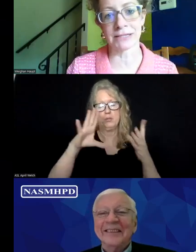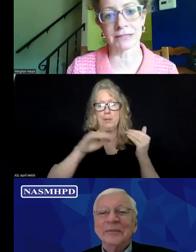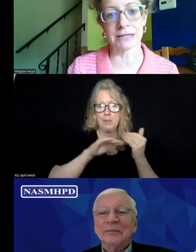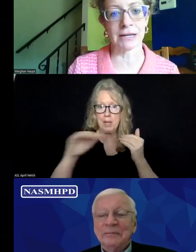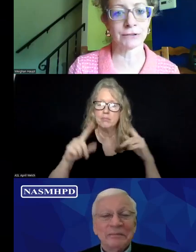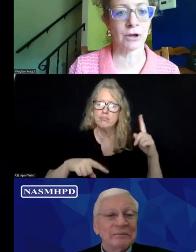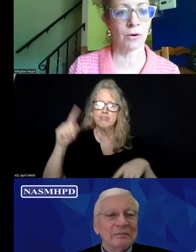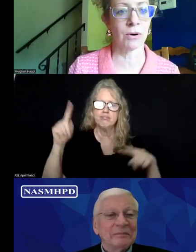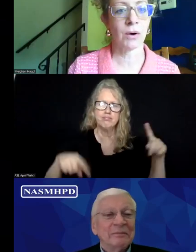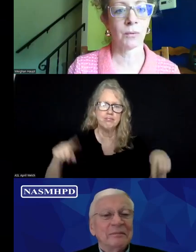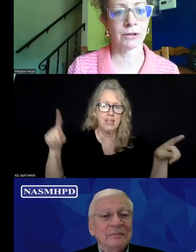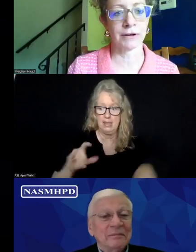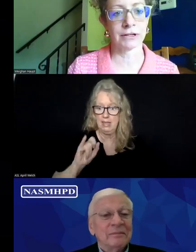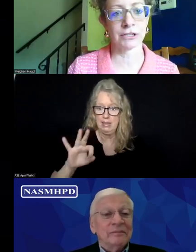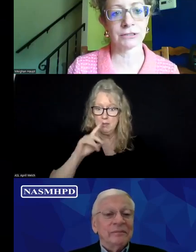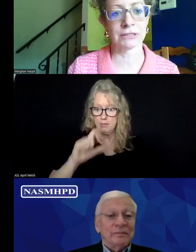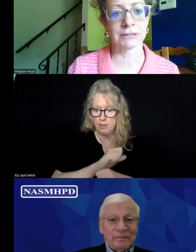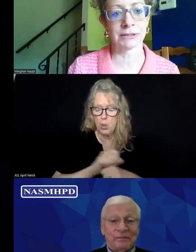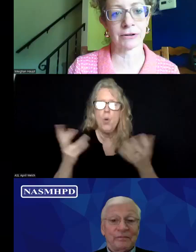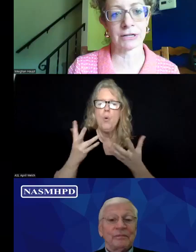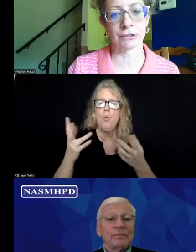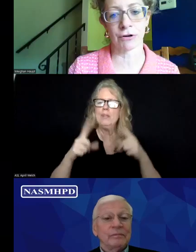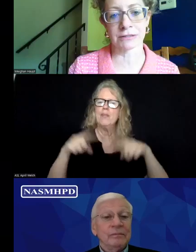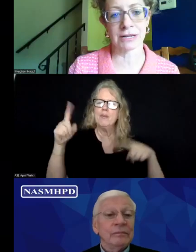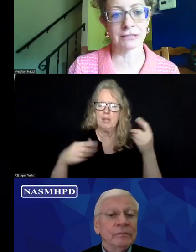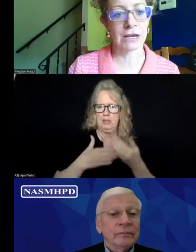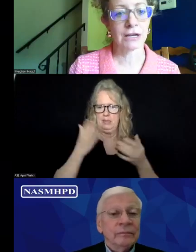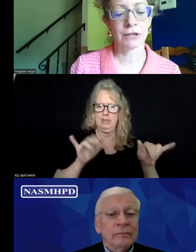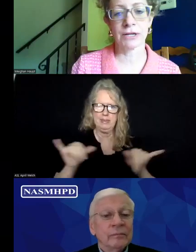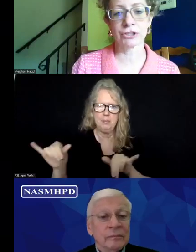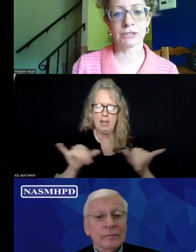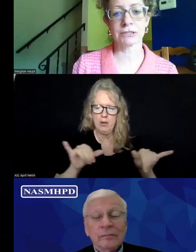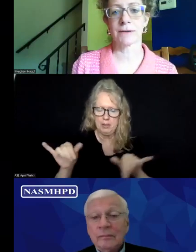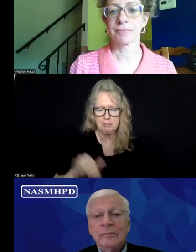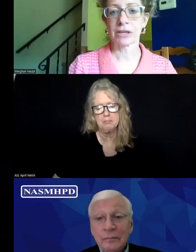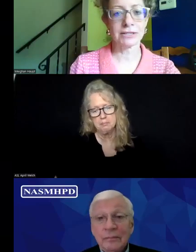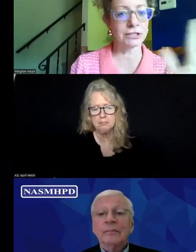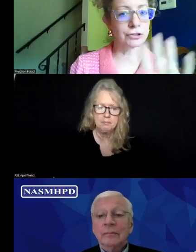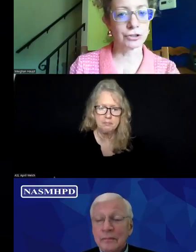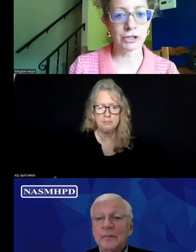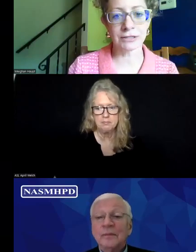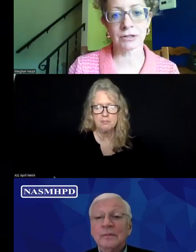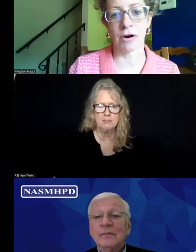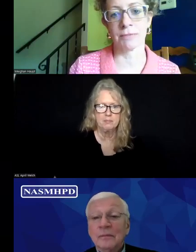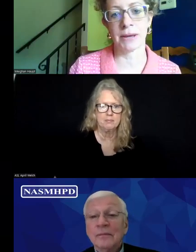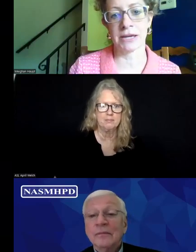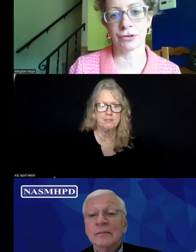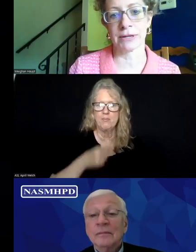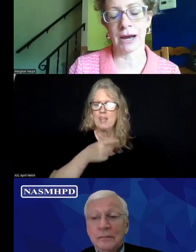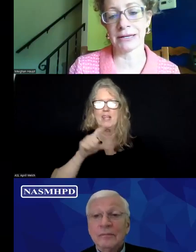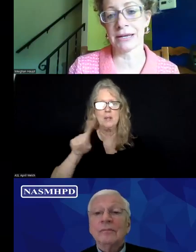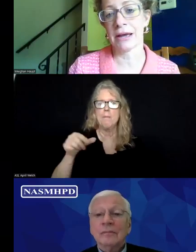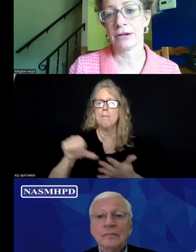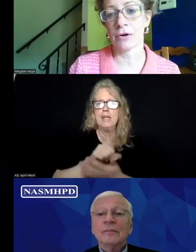vary by state? And if so, what are the variations and similarities across states? So this is just on